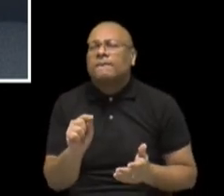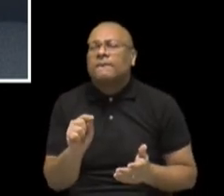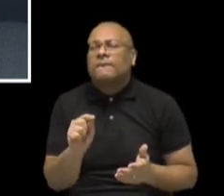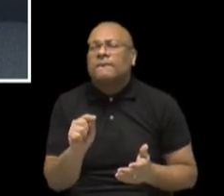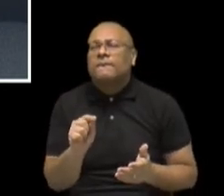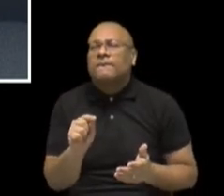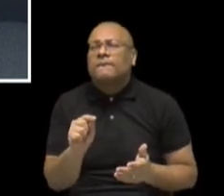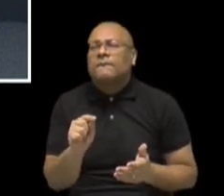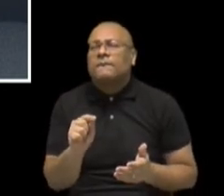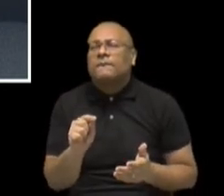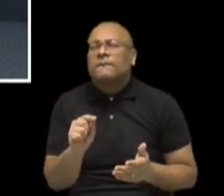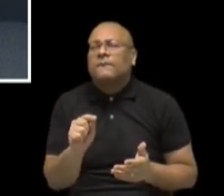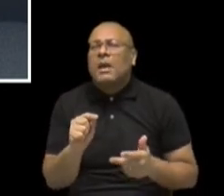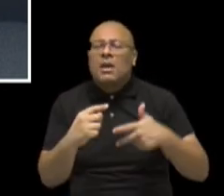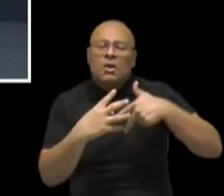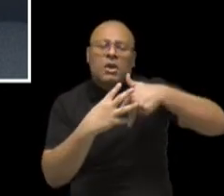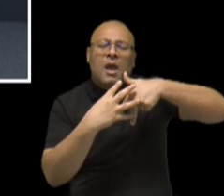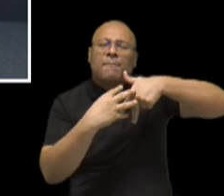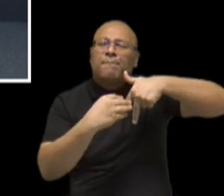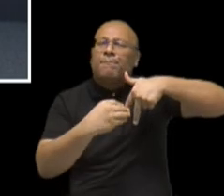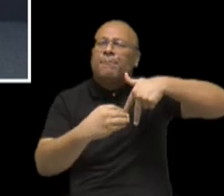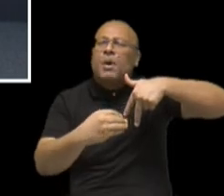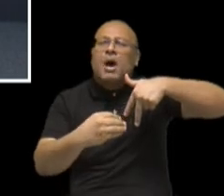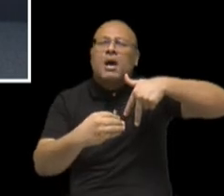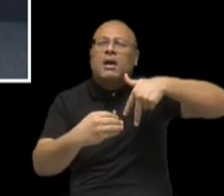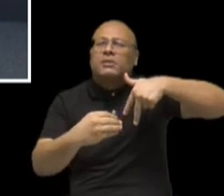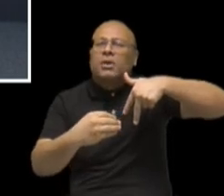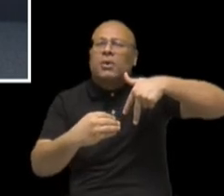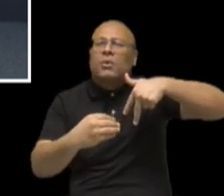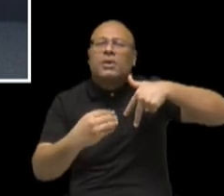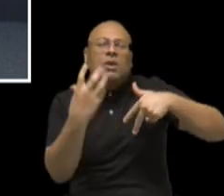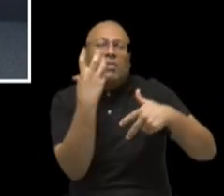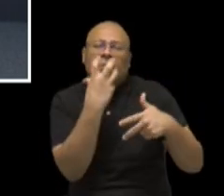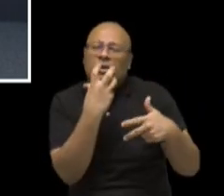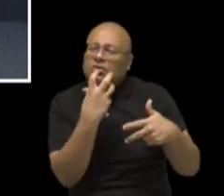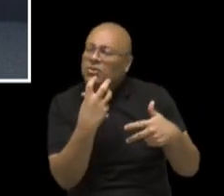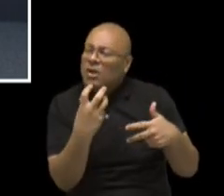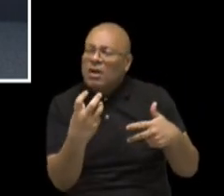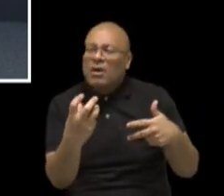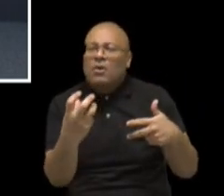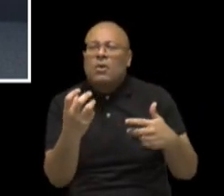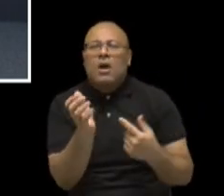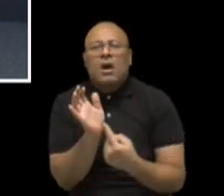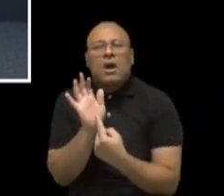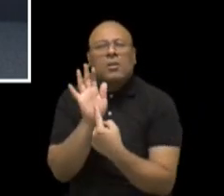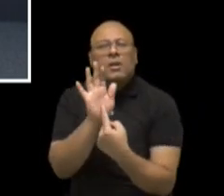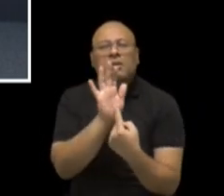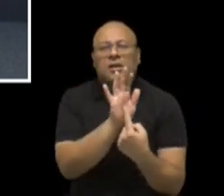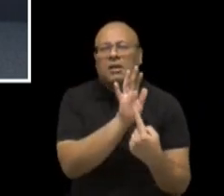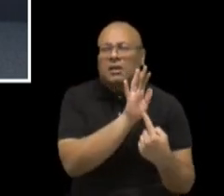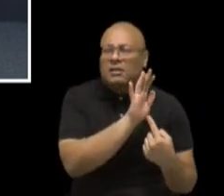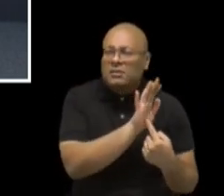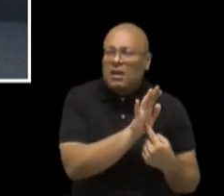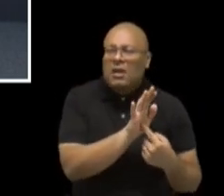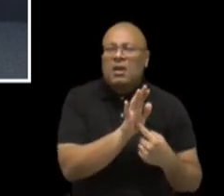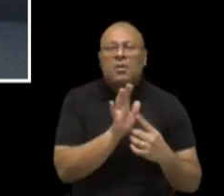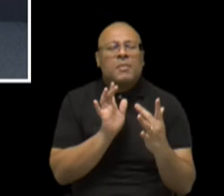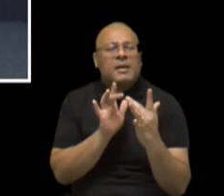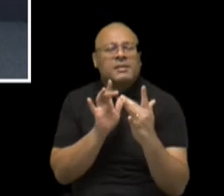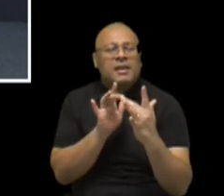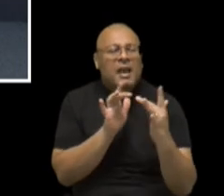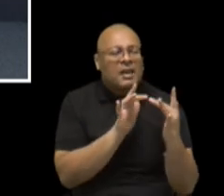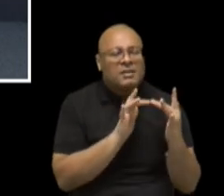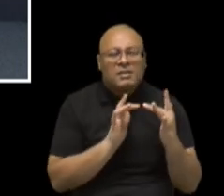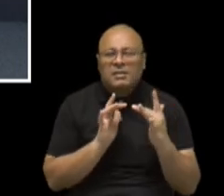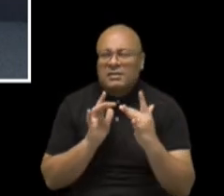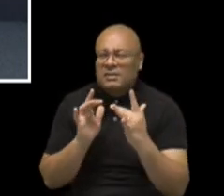the fashion shows are, whatever it is, a fashion show or a big presentation or a more interactive one, that